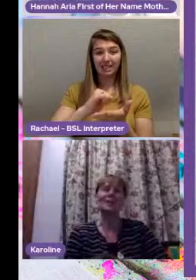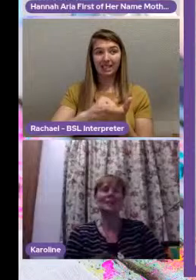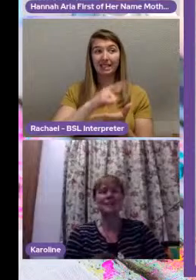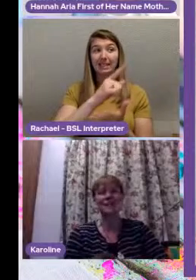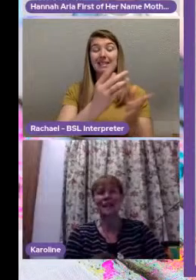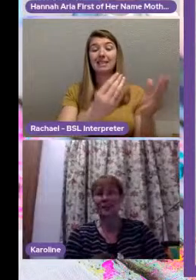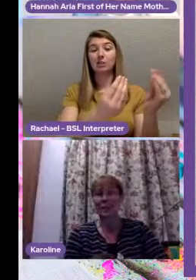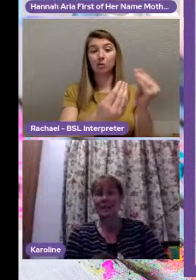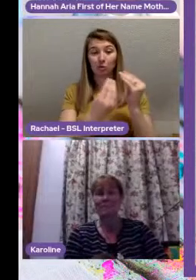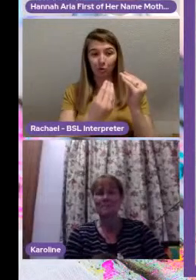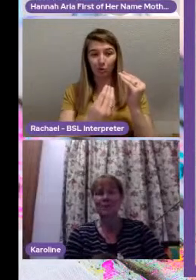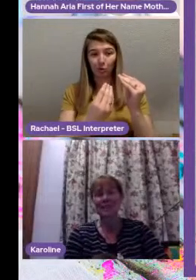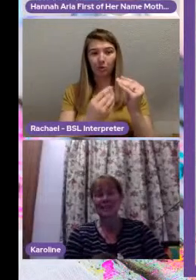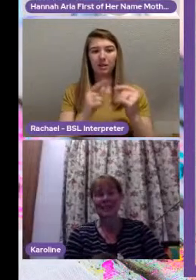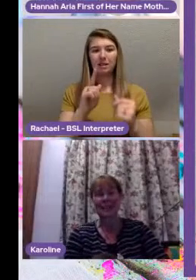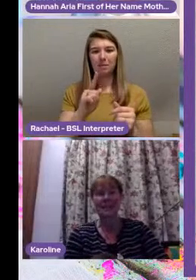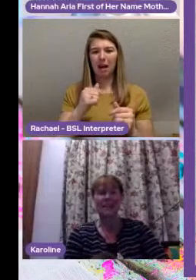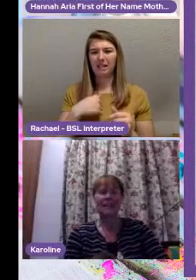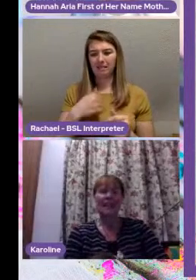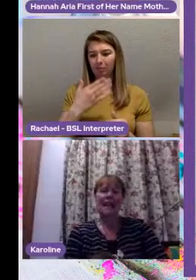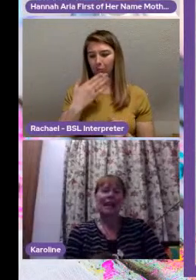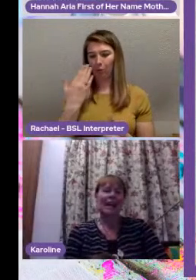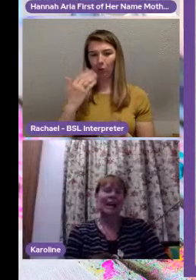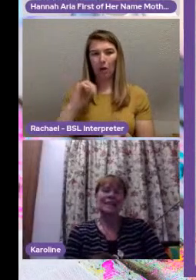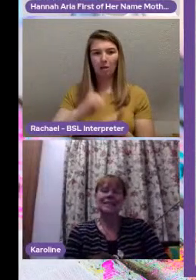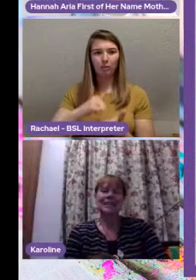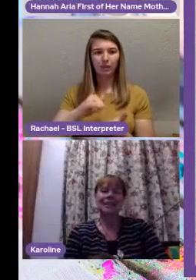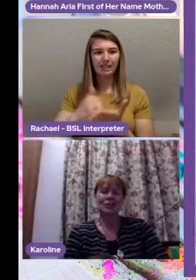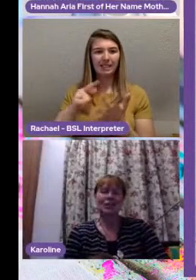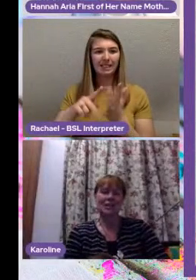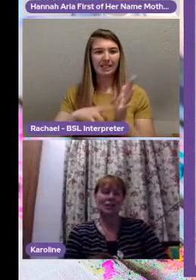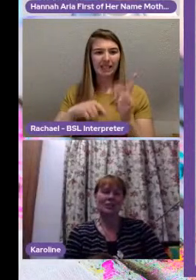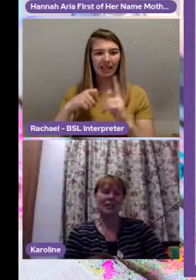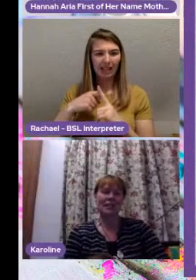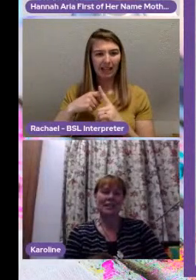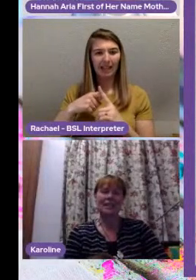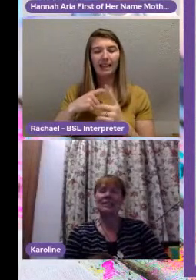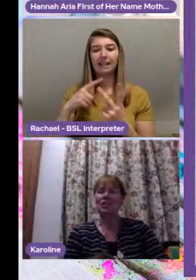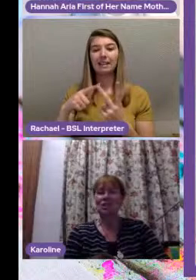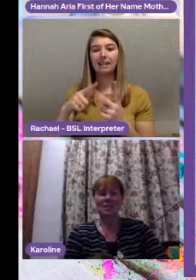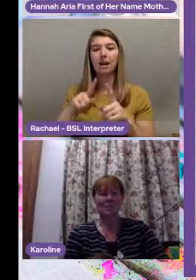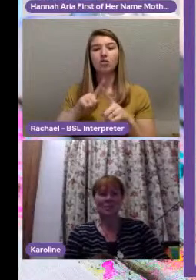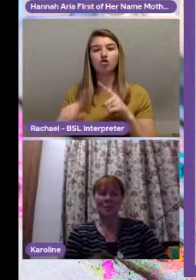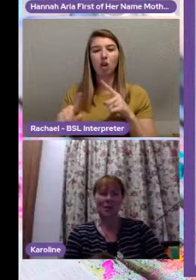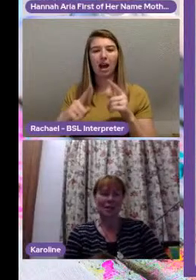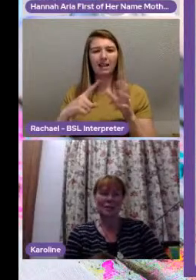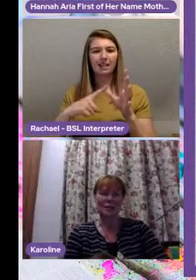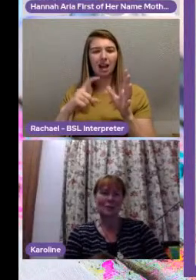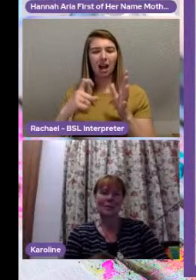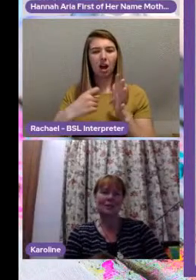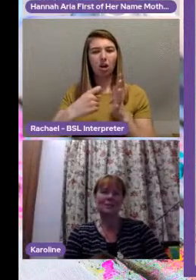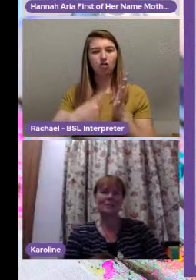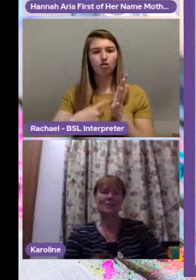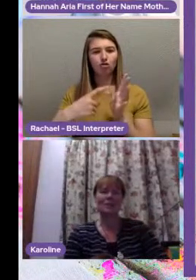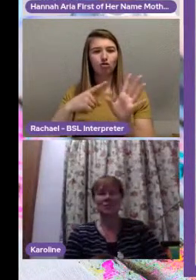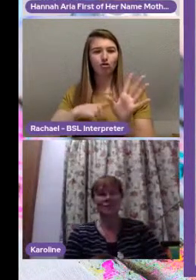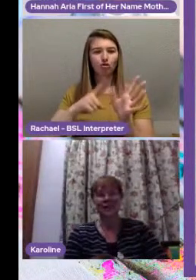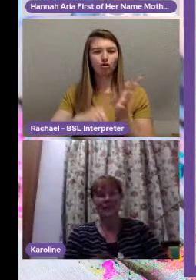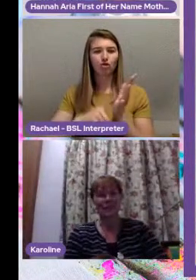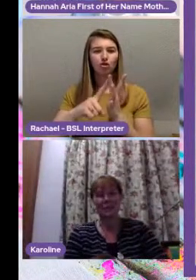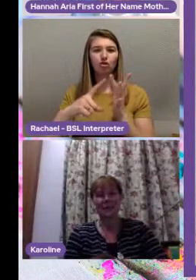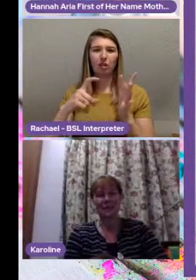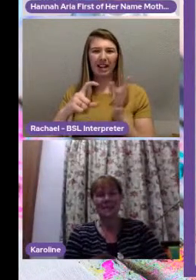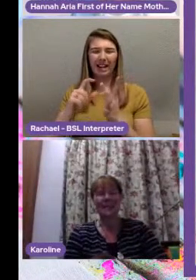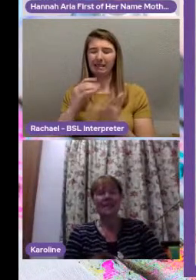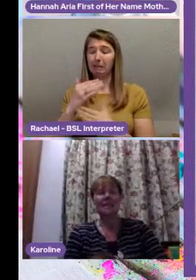do, but I didn't have any printing ink. And I tried acrylics and it just wasn't working for me. I was just